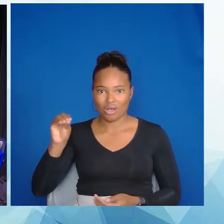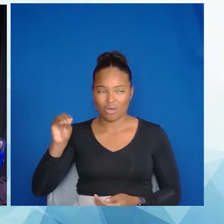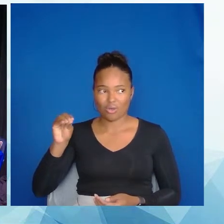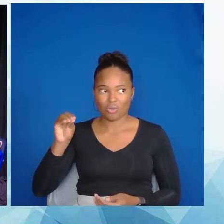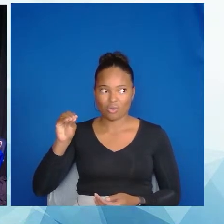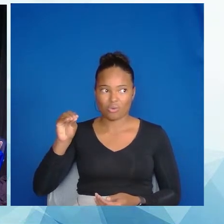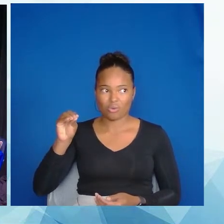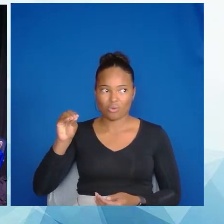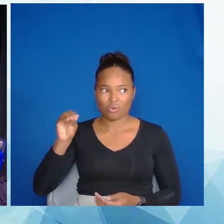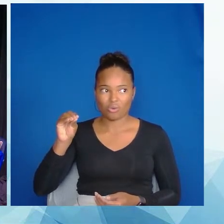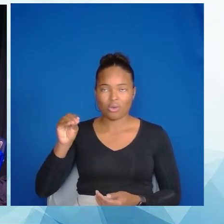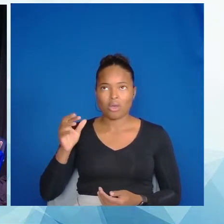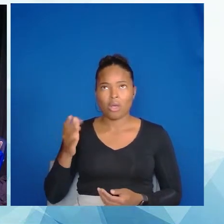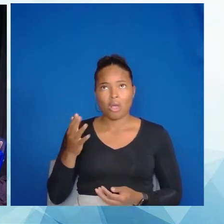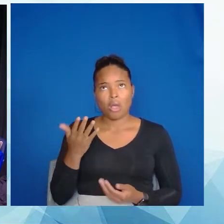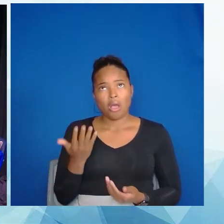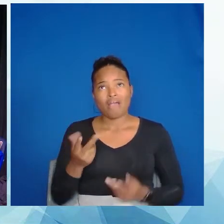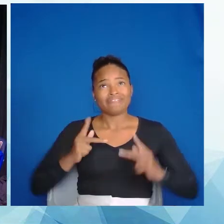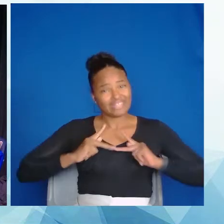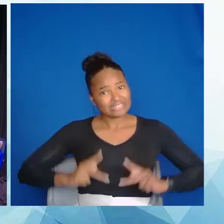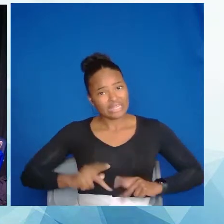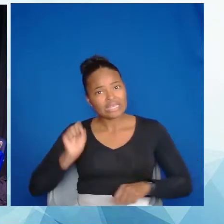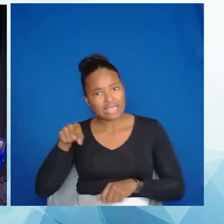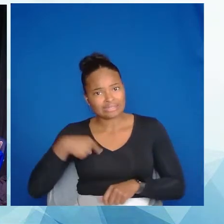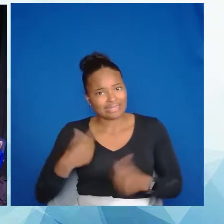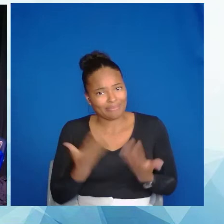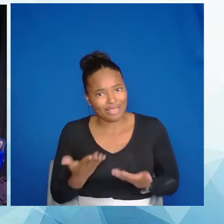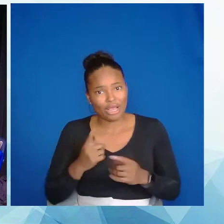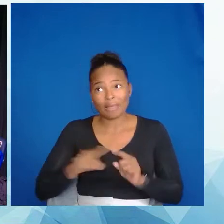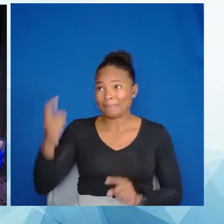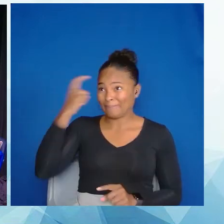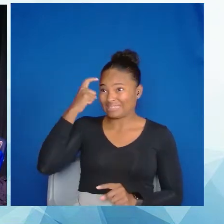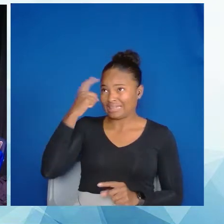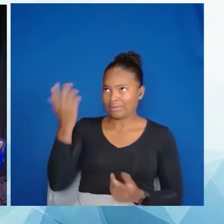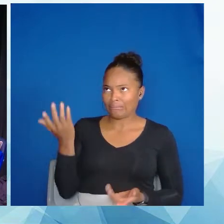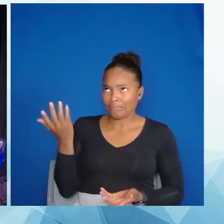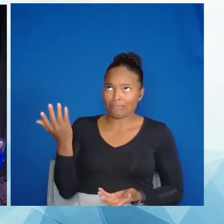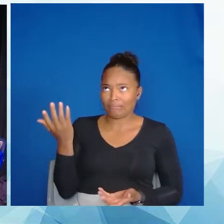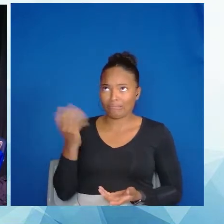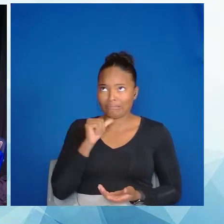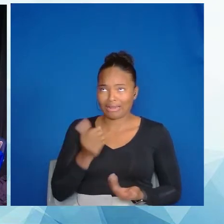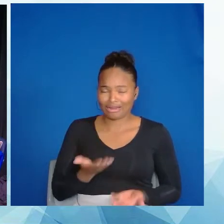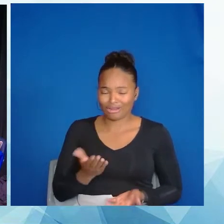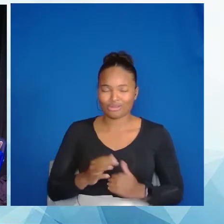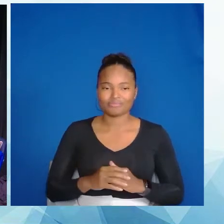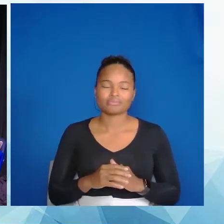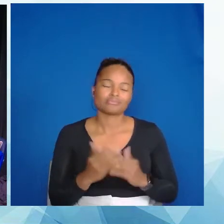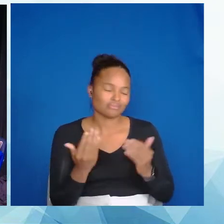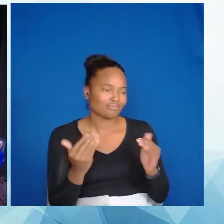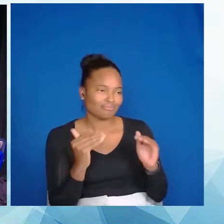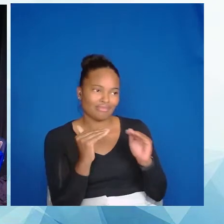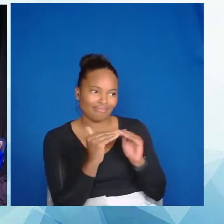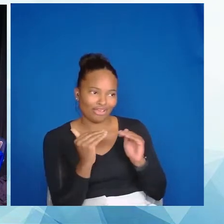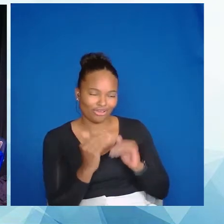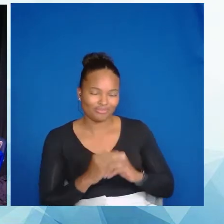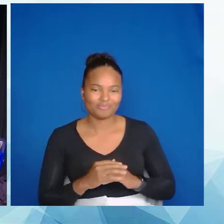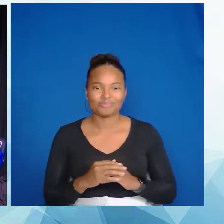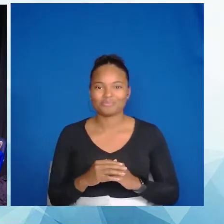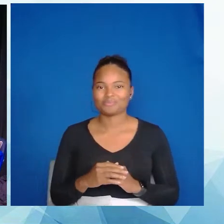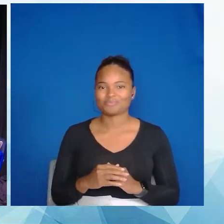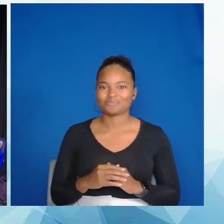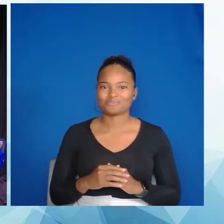Let me think about it. Physically, yes, I'm present. Mentally, not so much. That's fair.